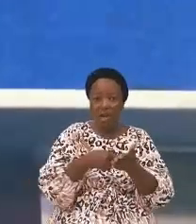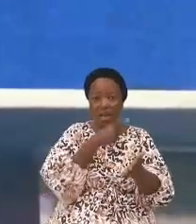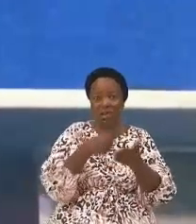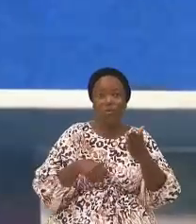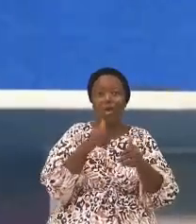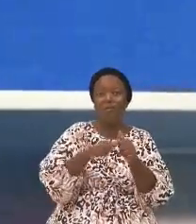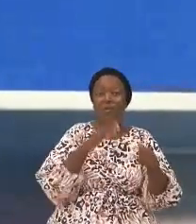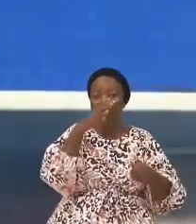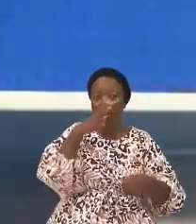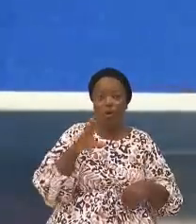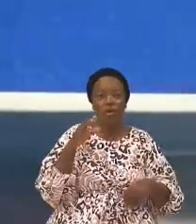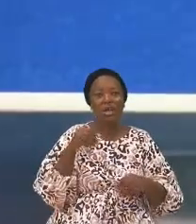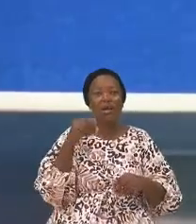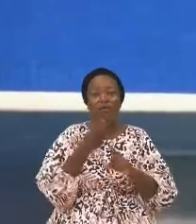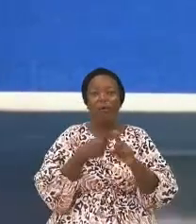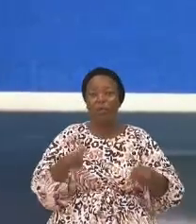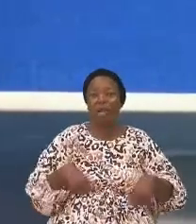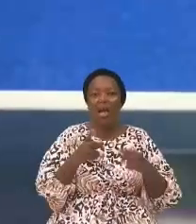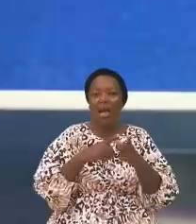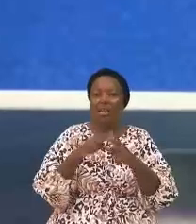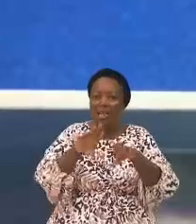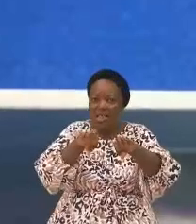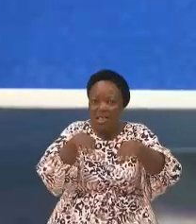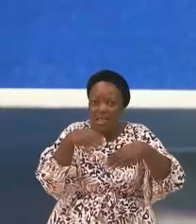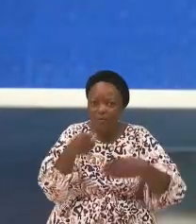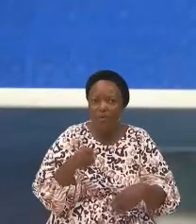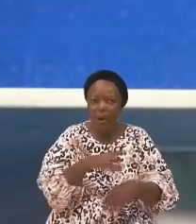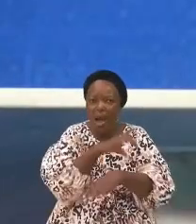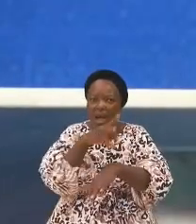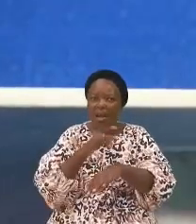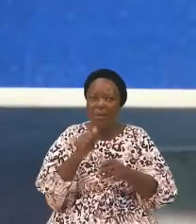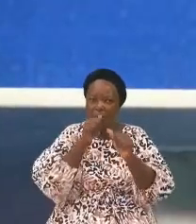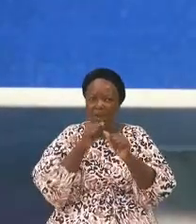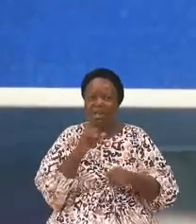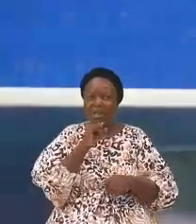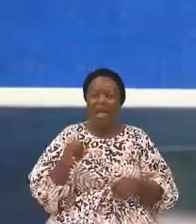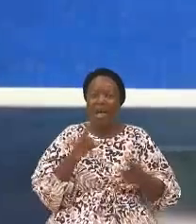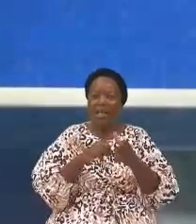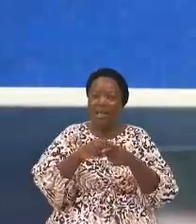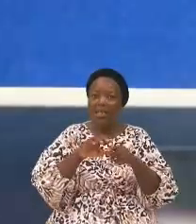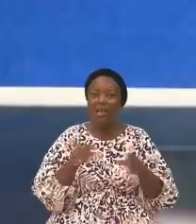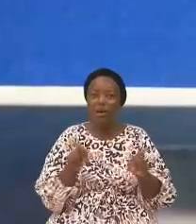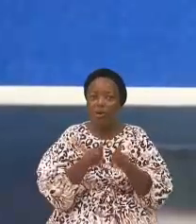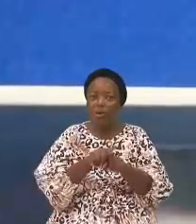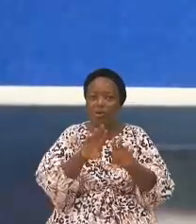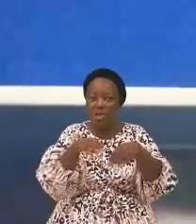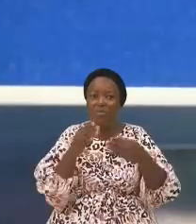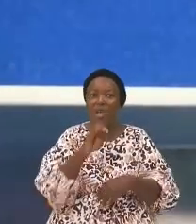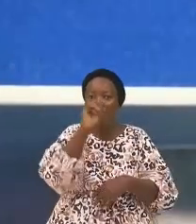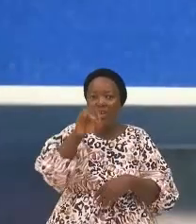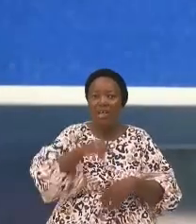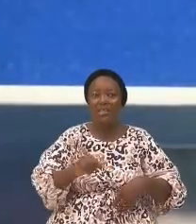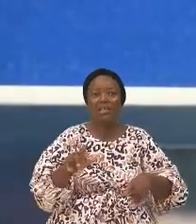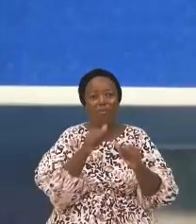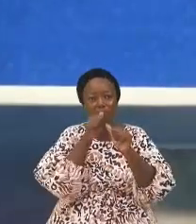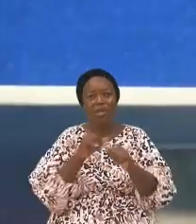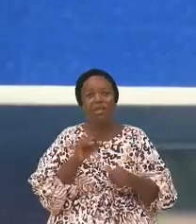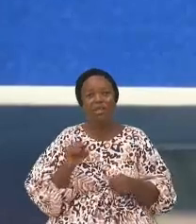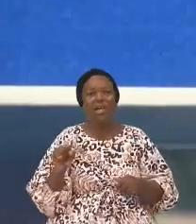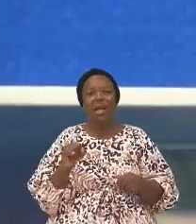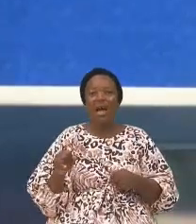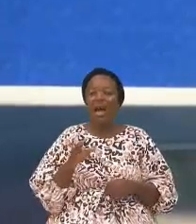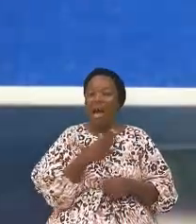tonight, as the Lord cancels every curse in your life, and he gives you earthly blessing,